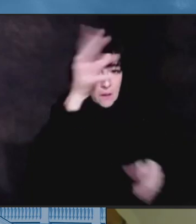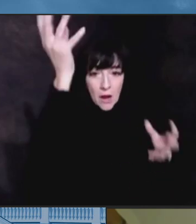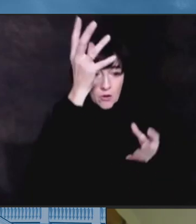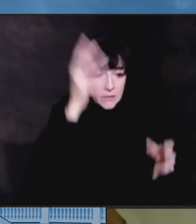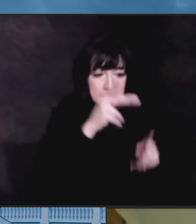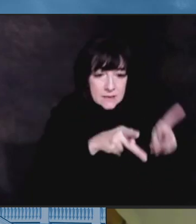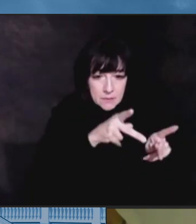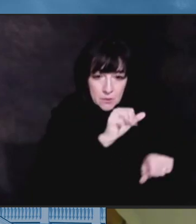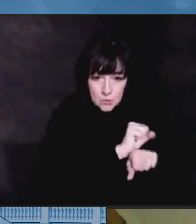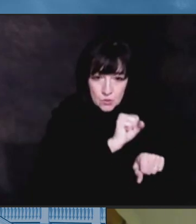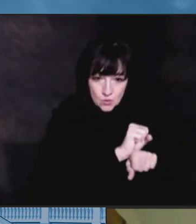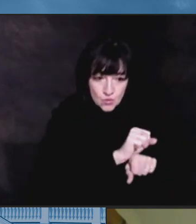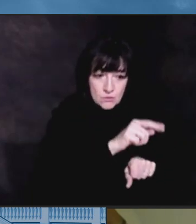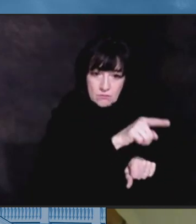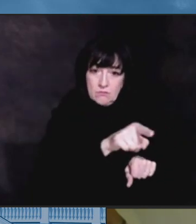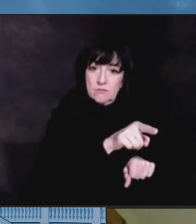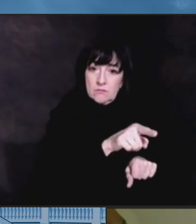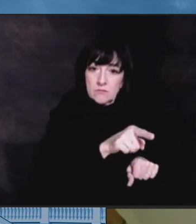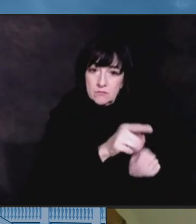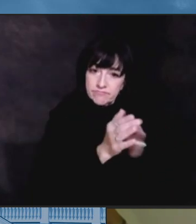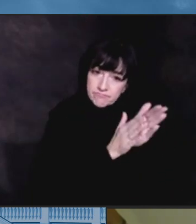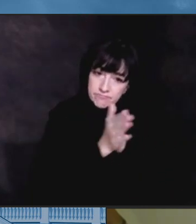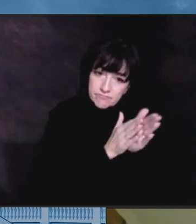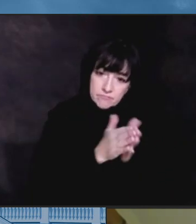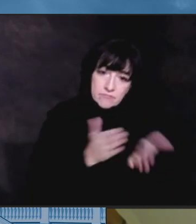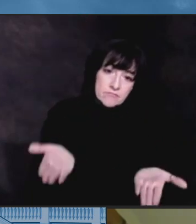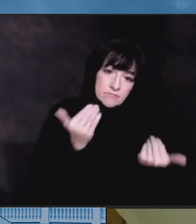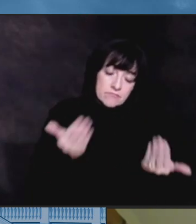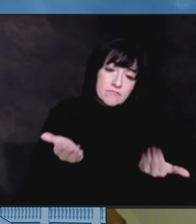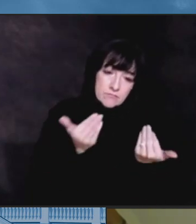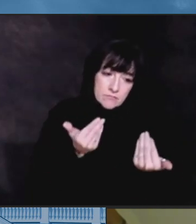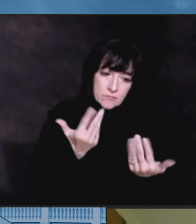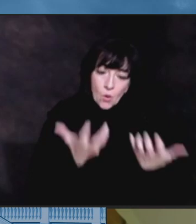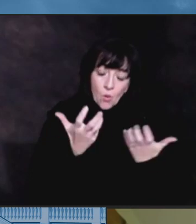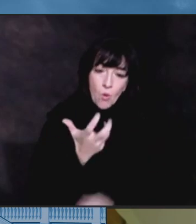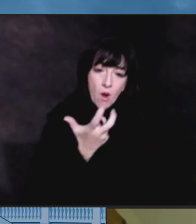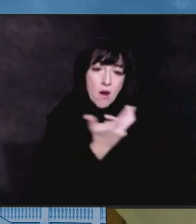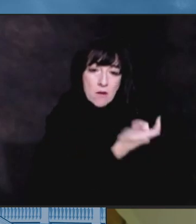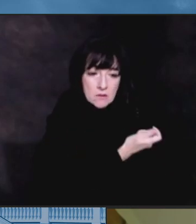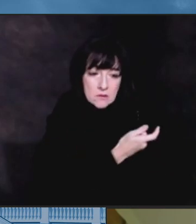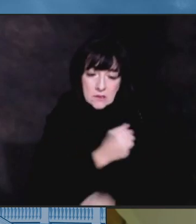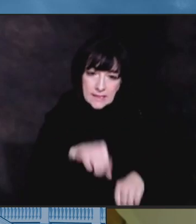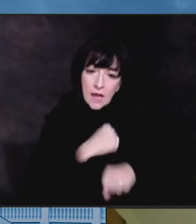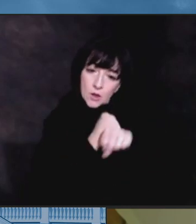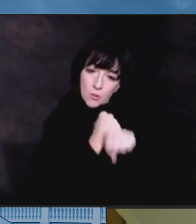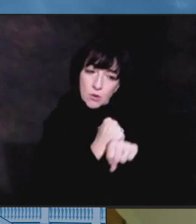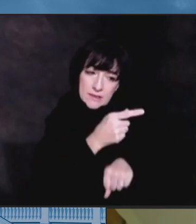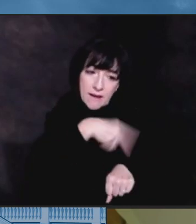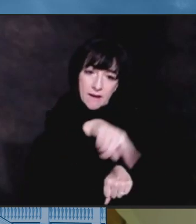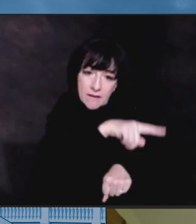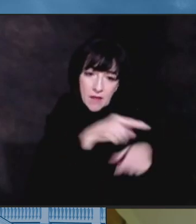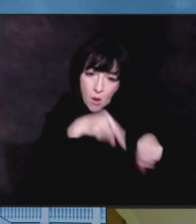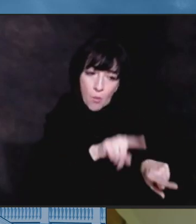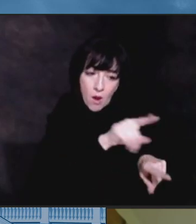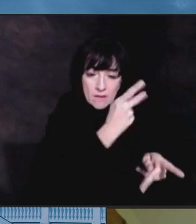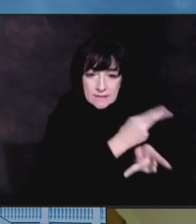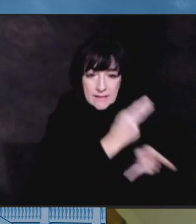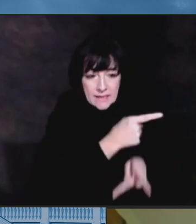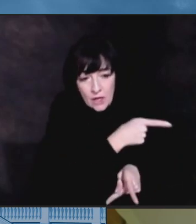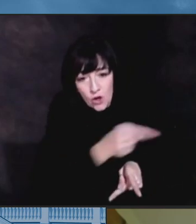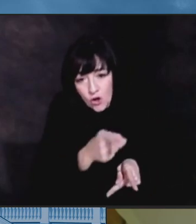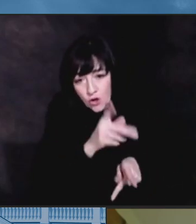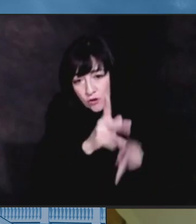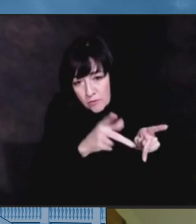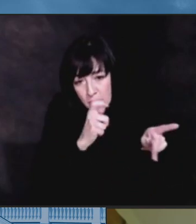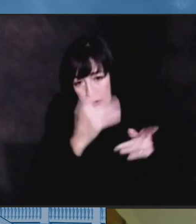the vaccine to protect themselves and the others that they serve. So again, keep your eyes